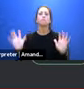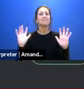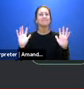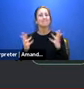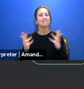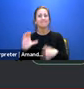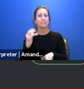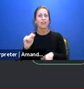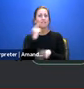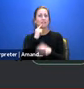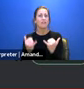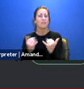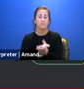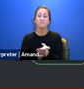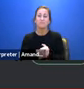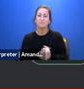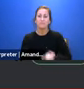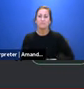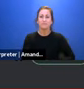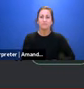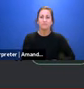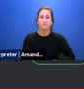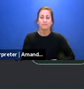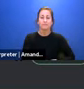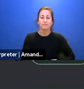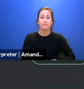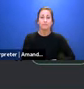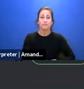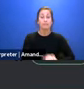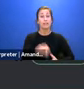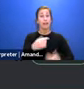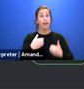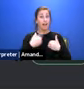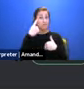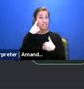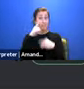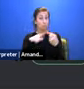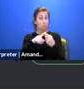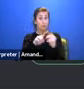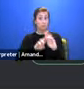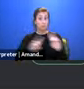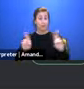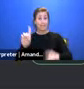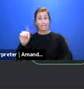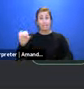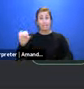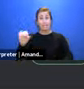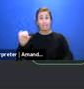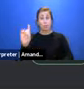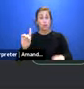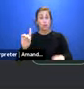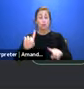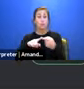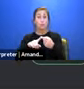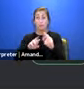now. Do we have an anticipated rollout date for when we expect this would be live? Dr.